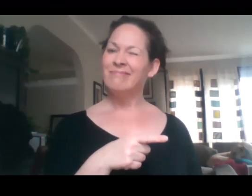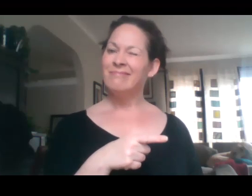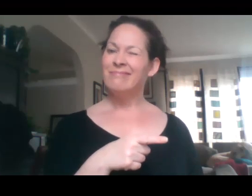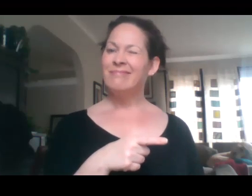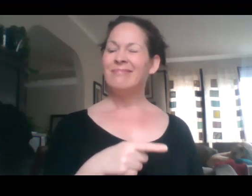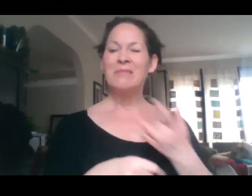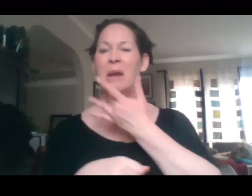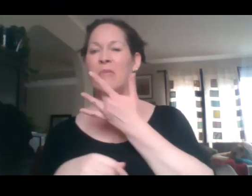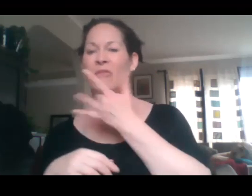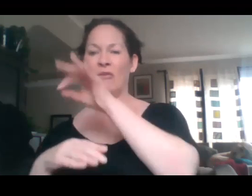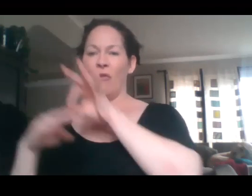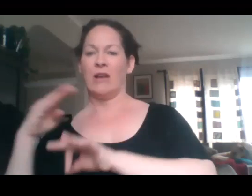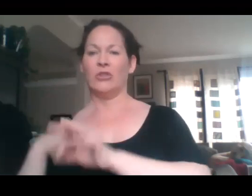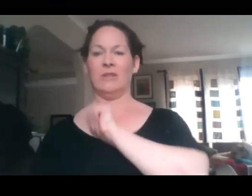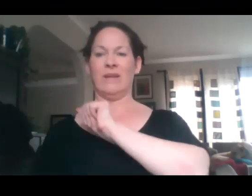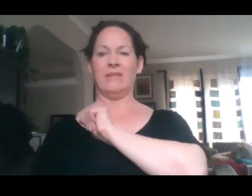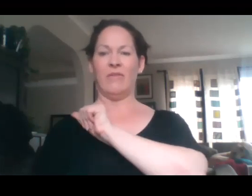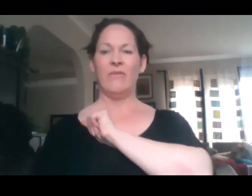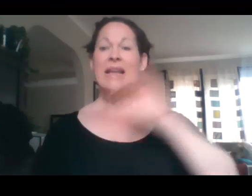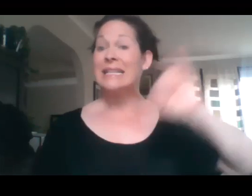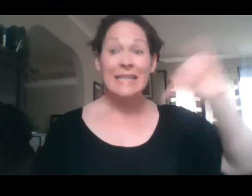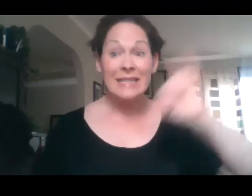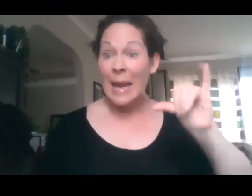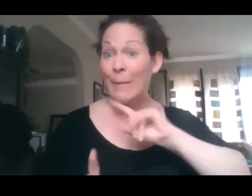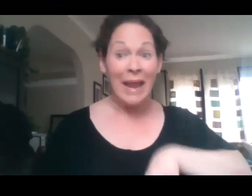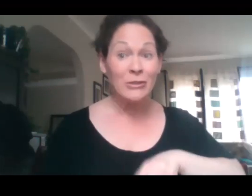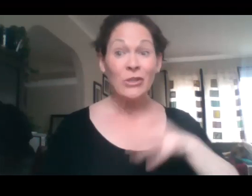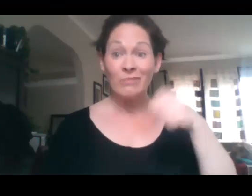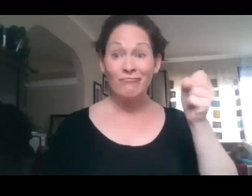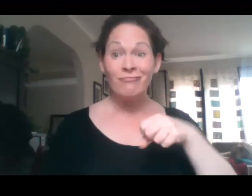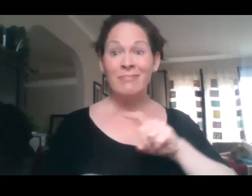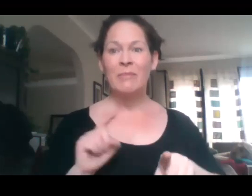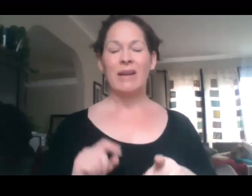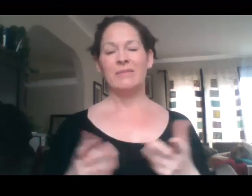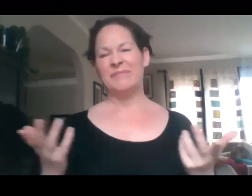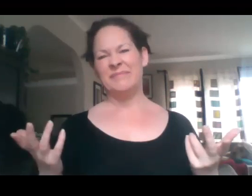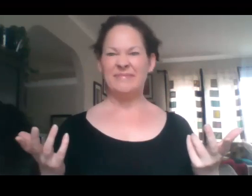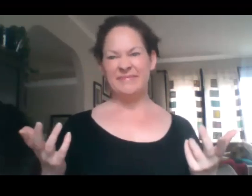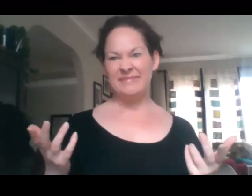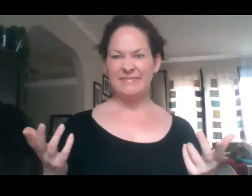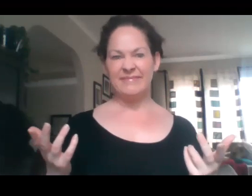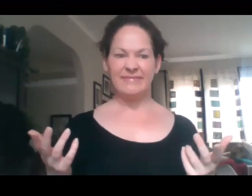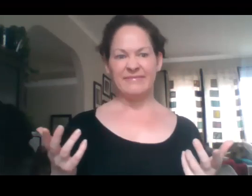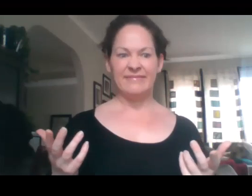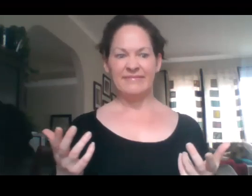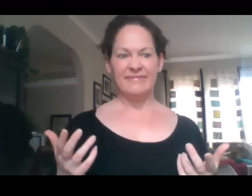notation. Even though they say the same things, you could have written the initial problem as,